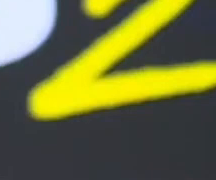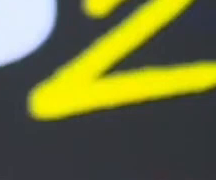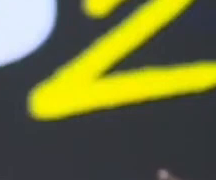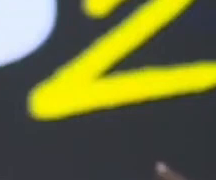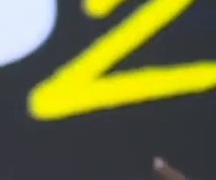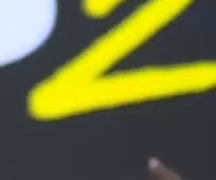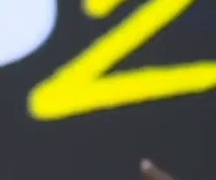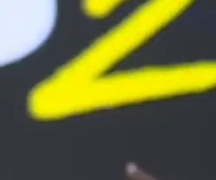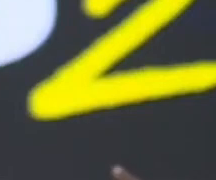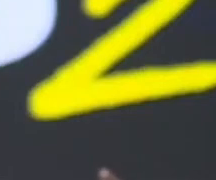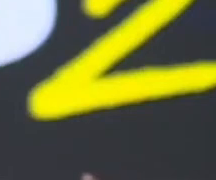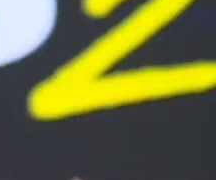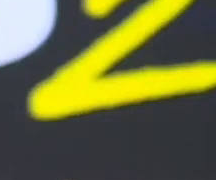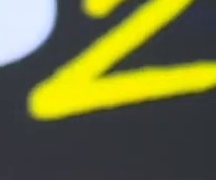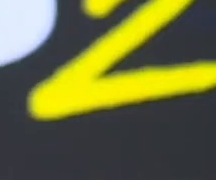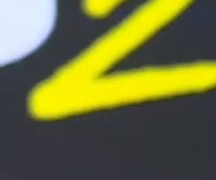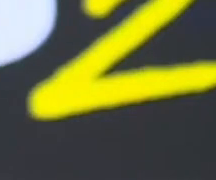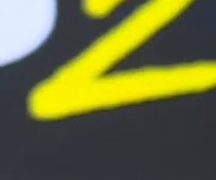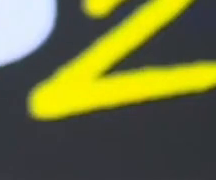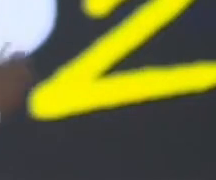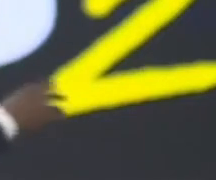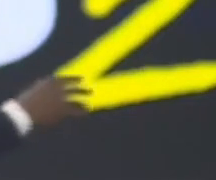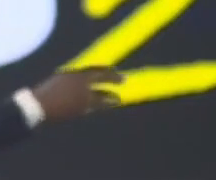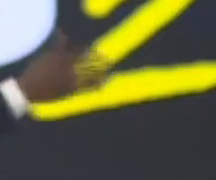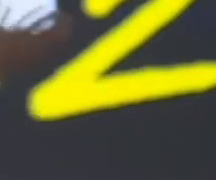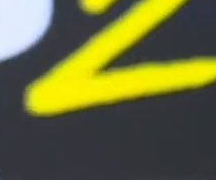fire, follow me.